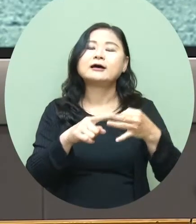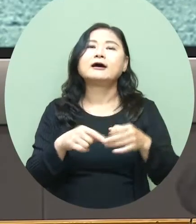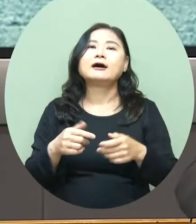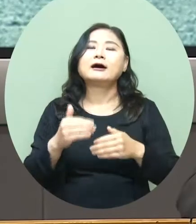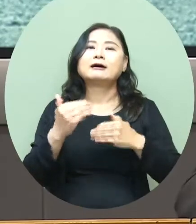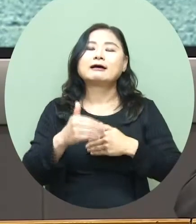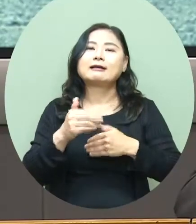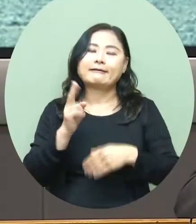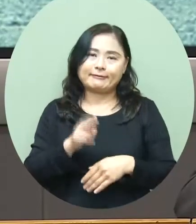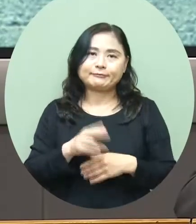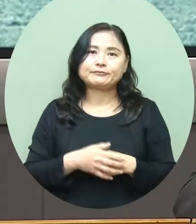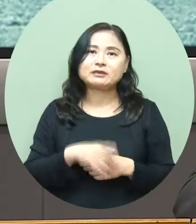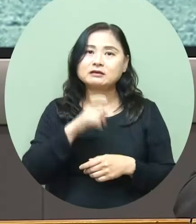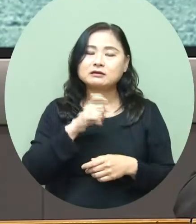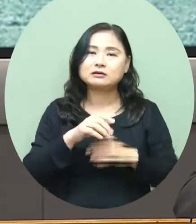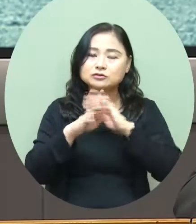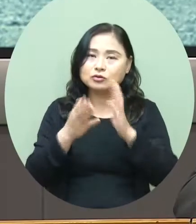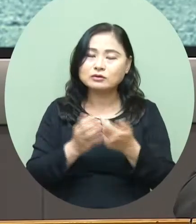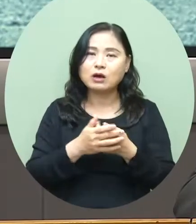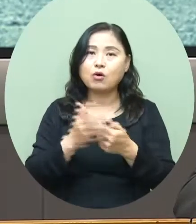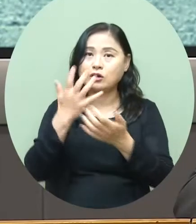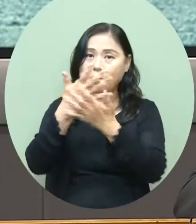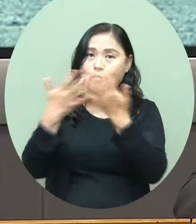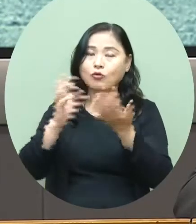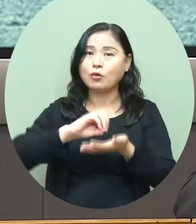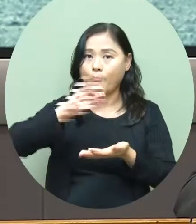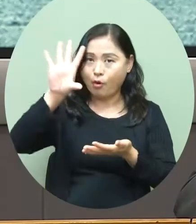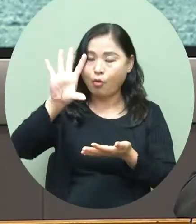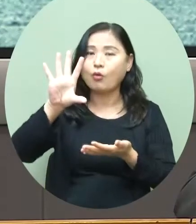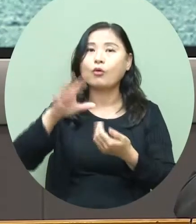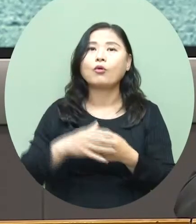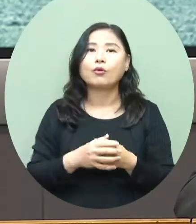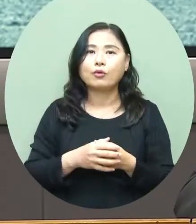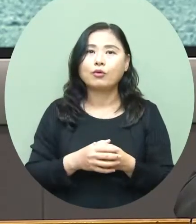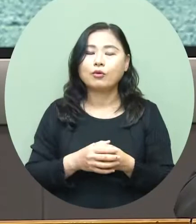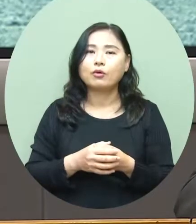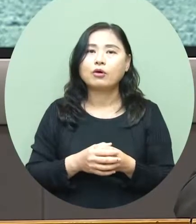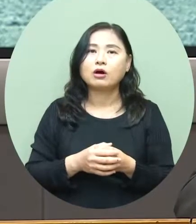cases? You've asked 3 questions. First question is about isolation order for